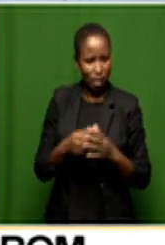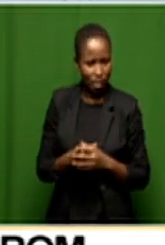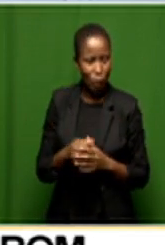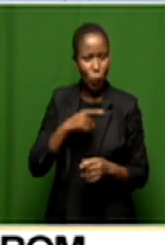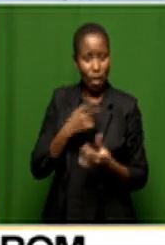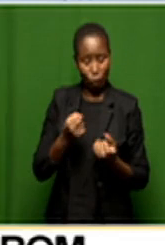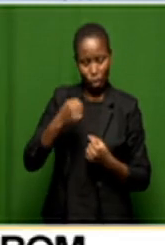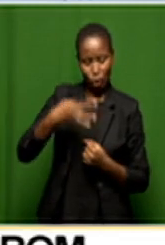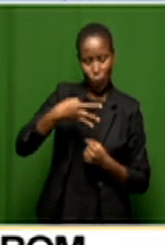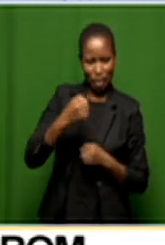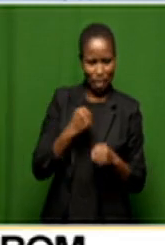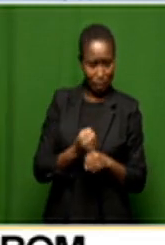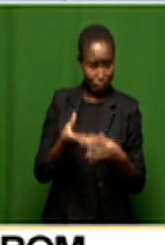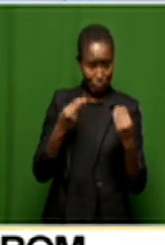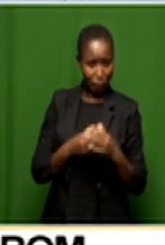3rd year.